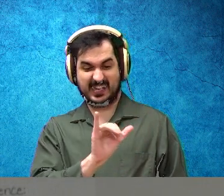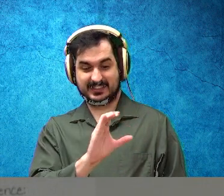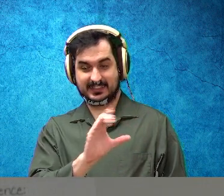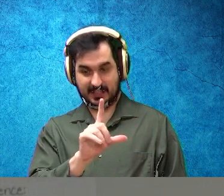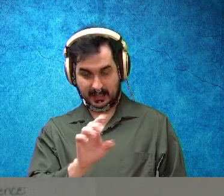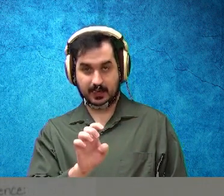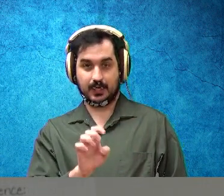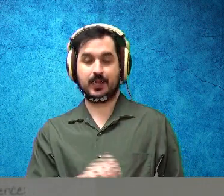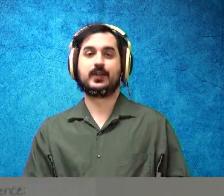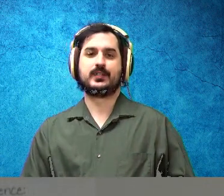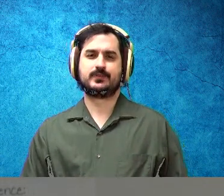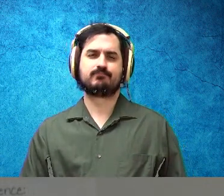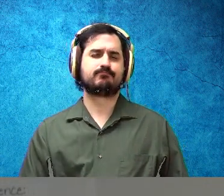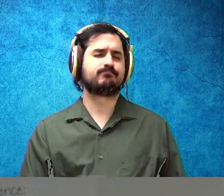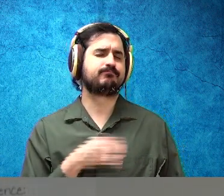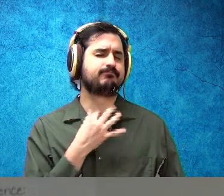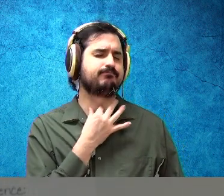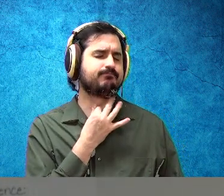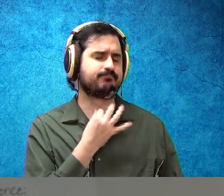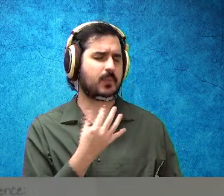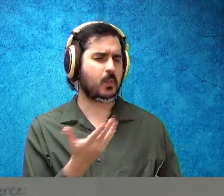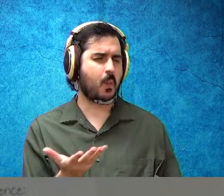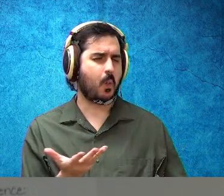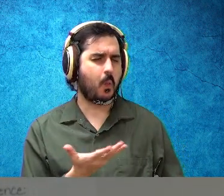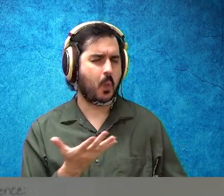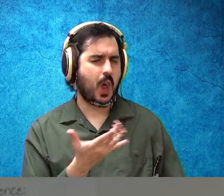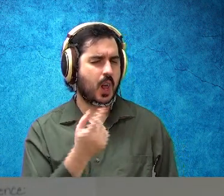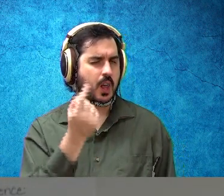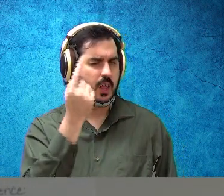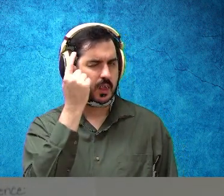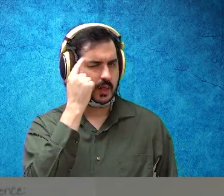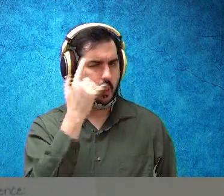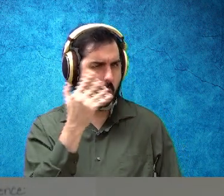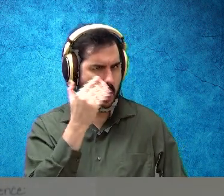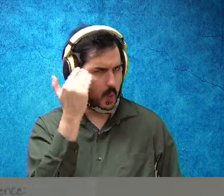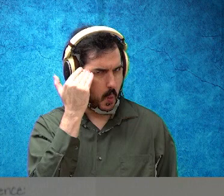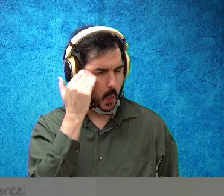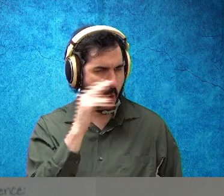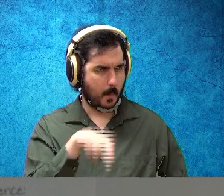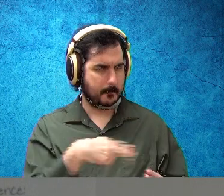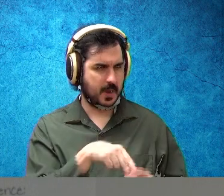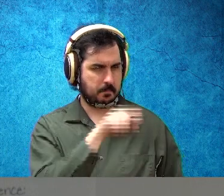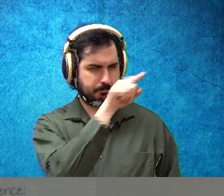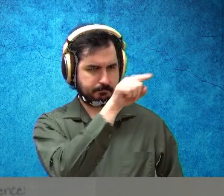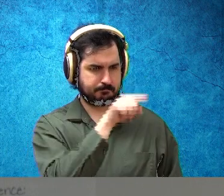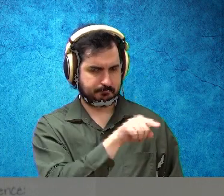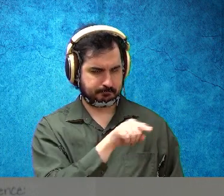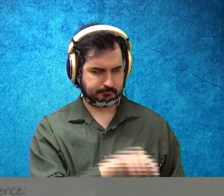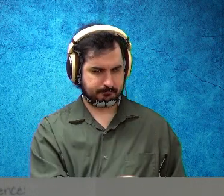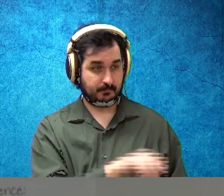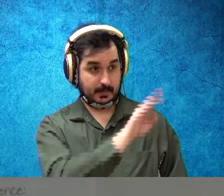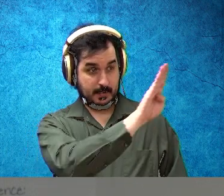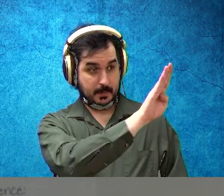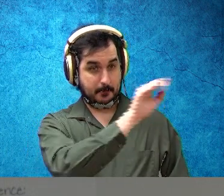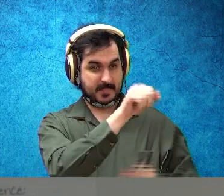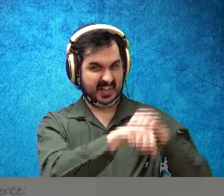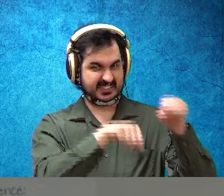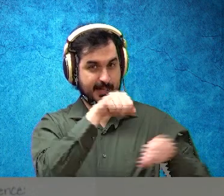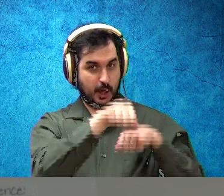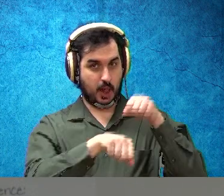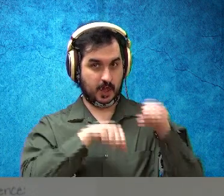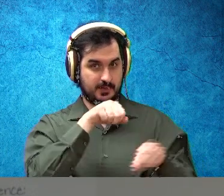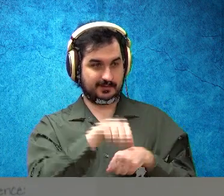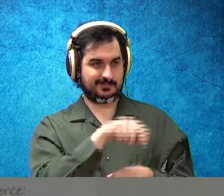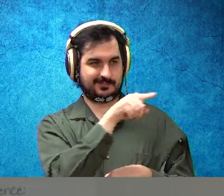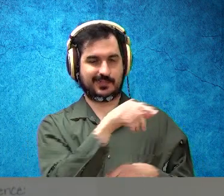tricycle. What do you think? What do you know? Bicycle's the first one I wrote because that's the most